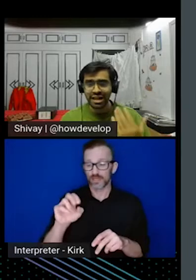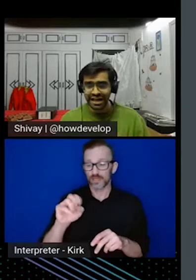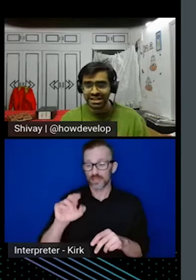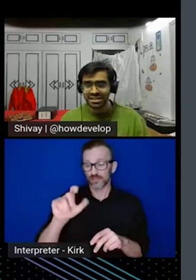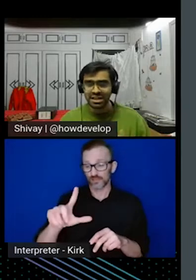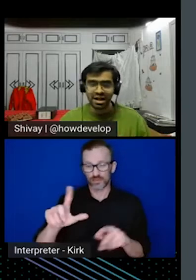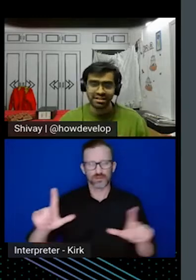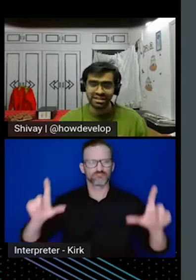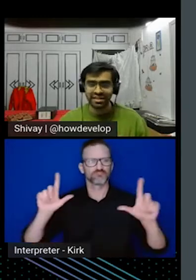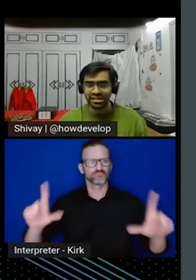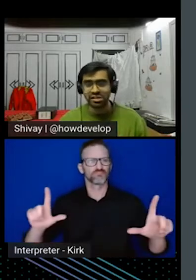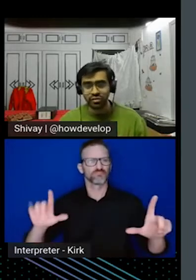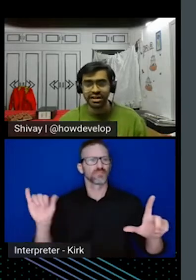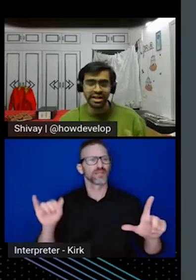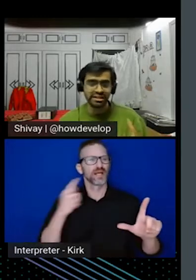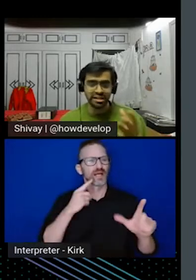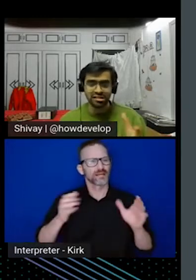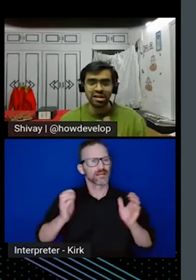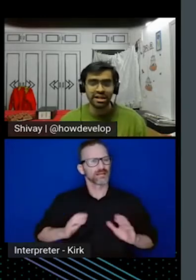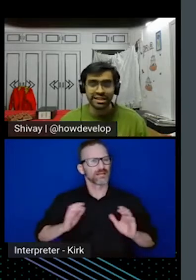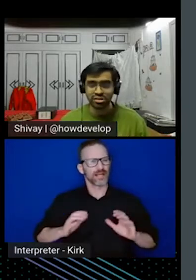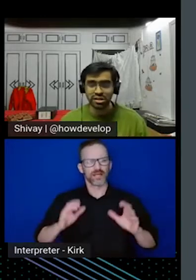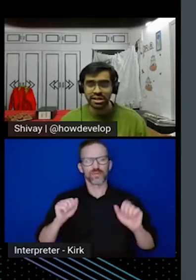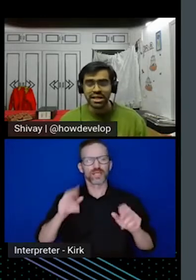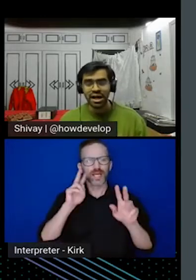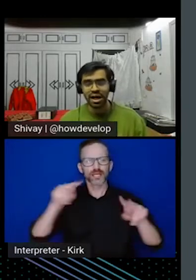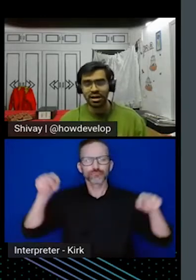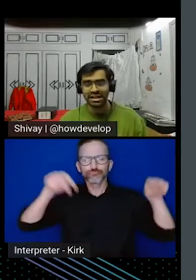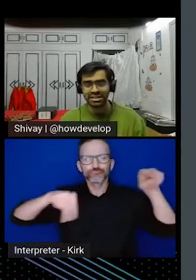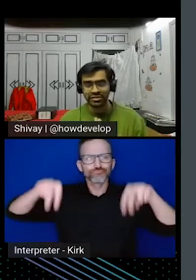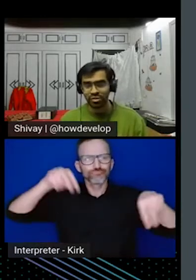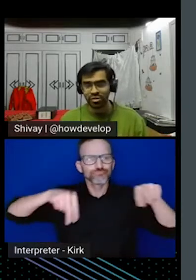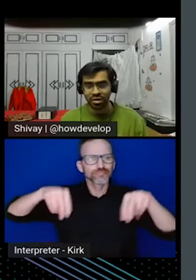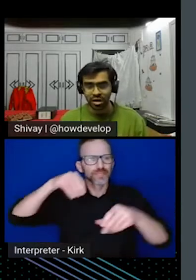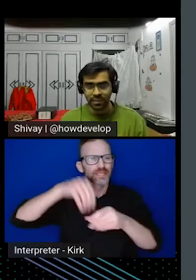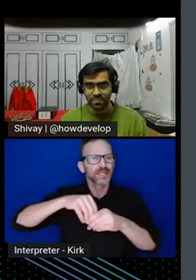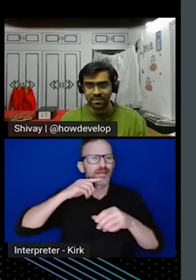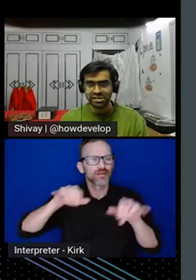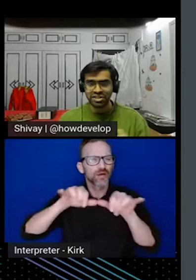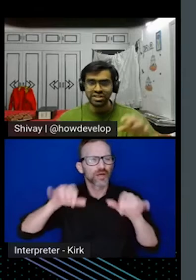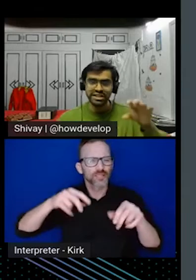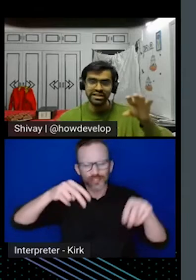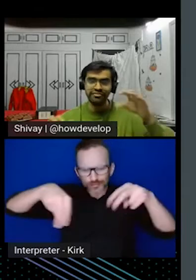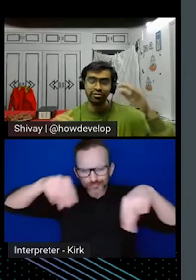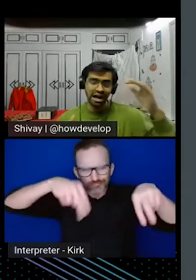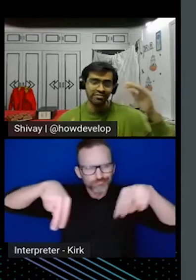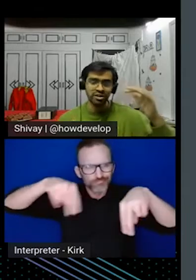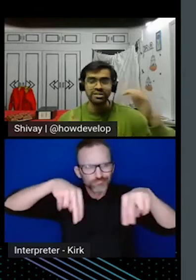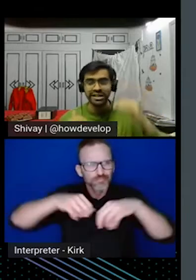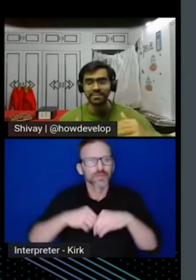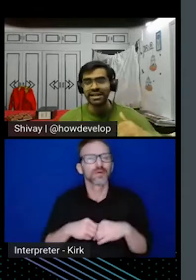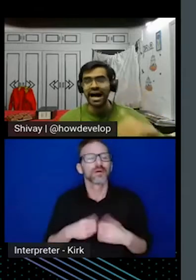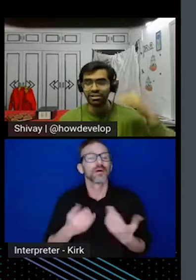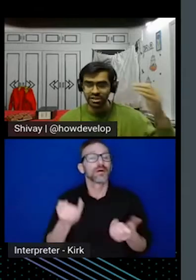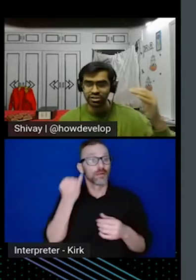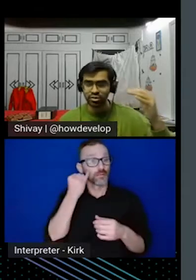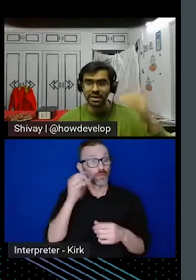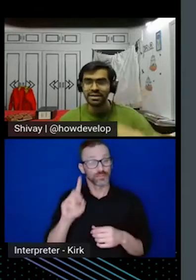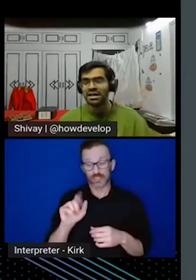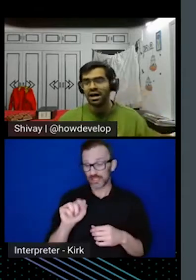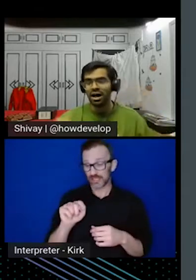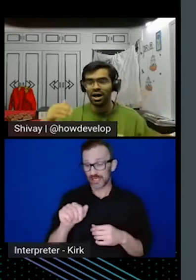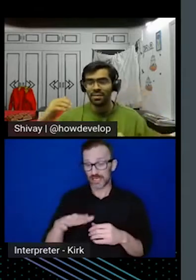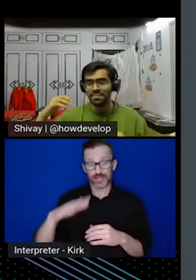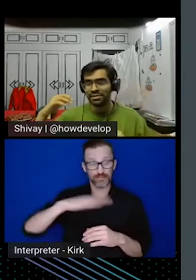like a client that we can see over here in this architecture, that essentially, if you have your data plane and your control